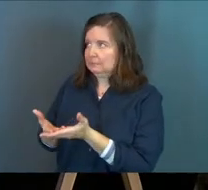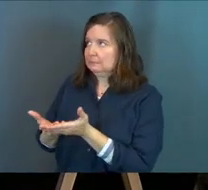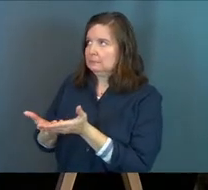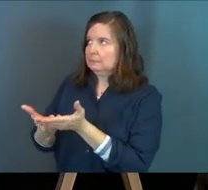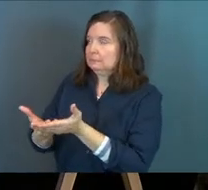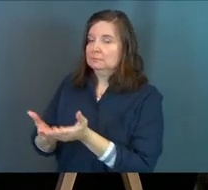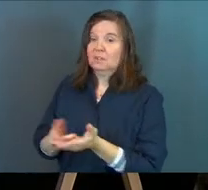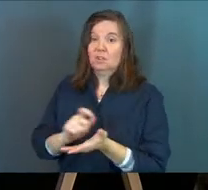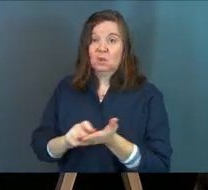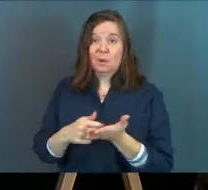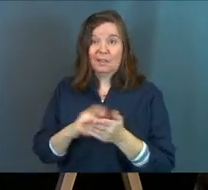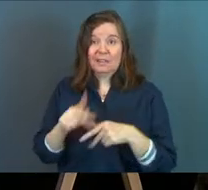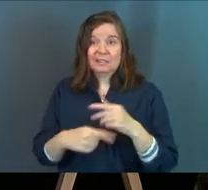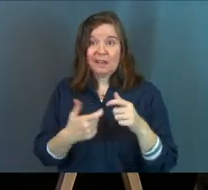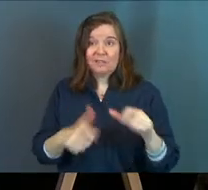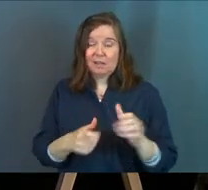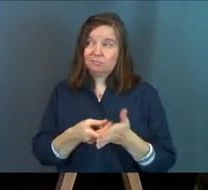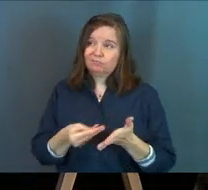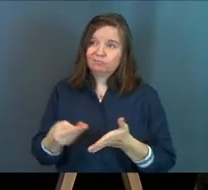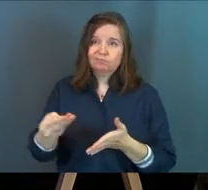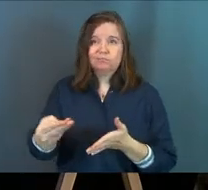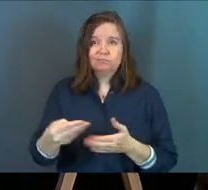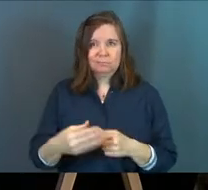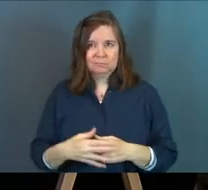How about you write this kind of check?